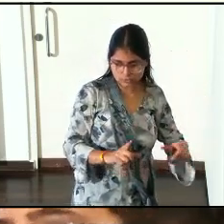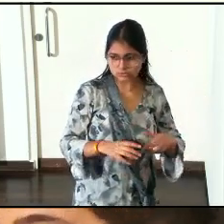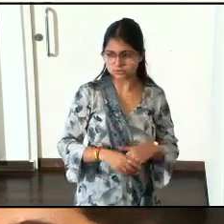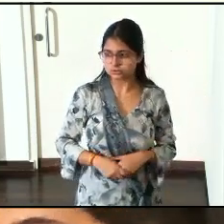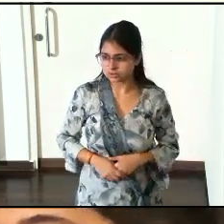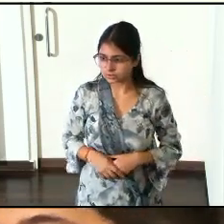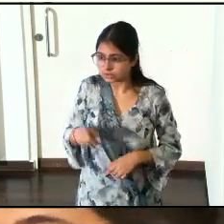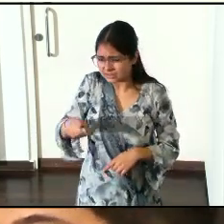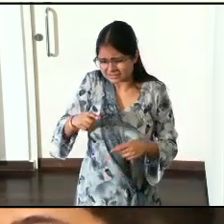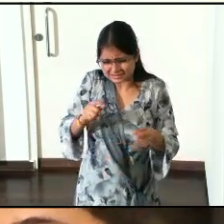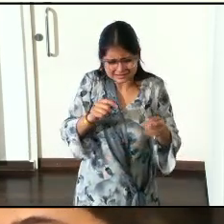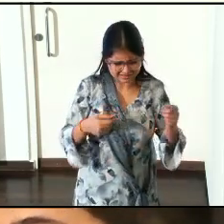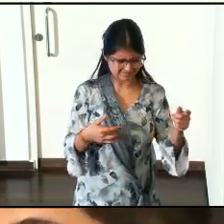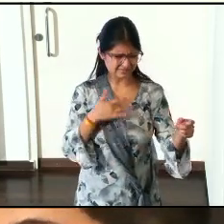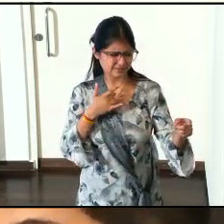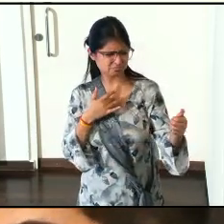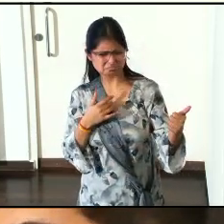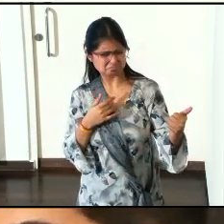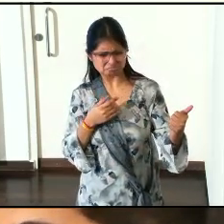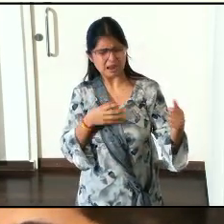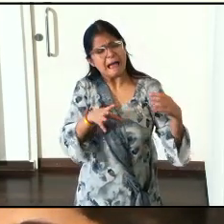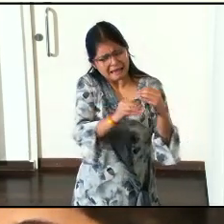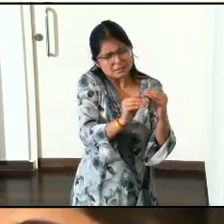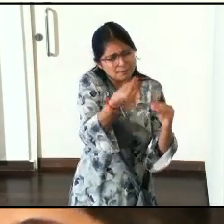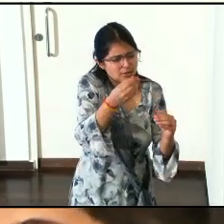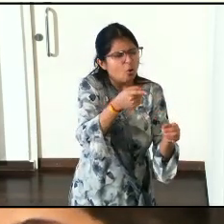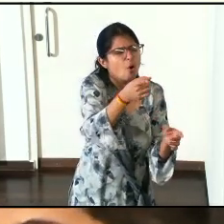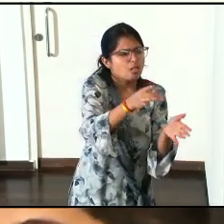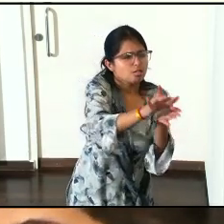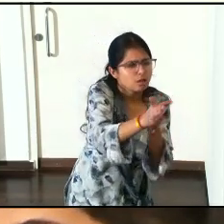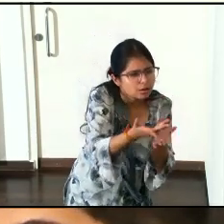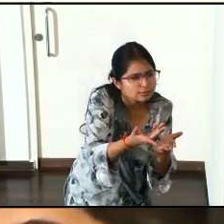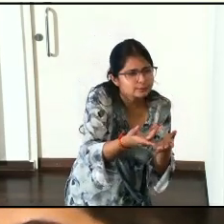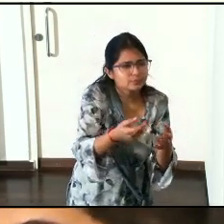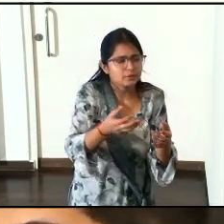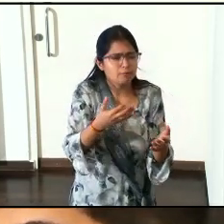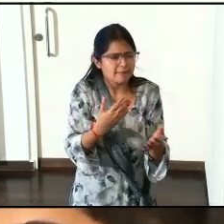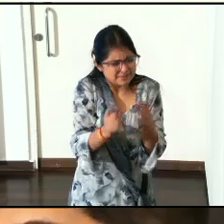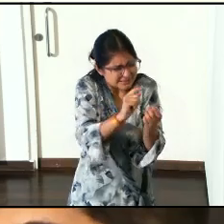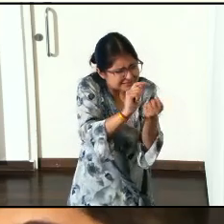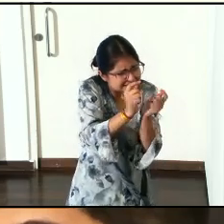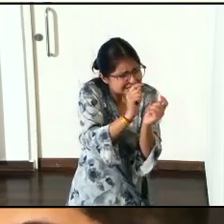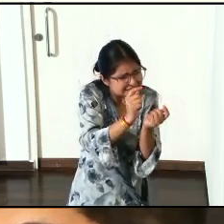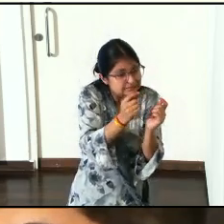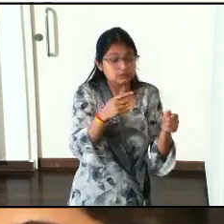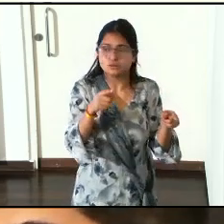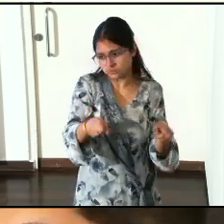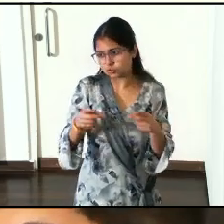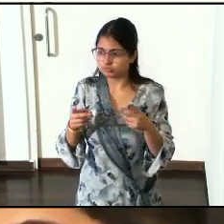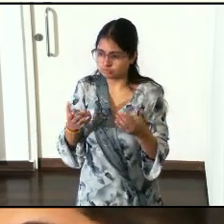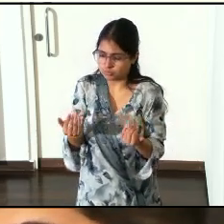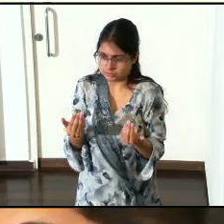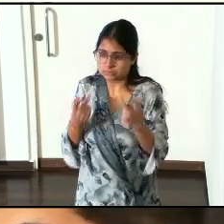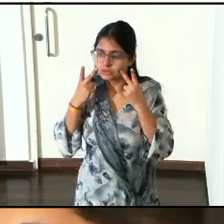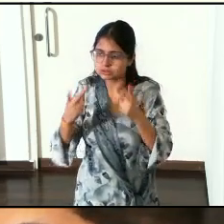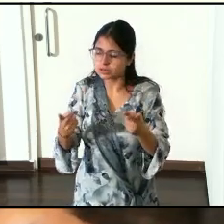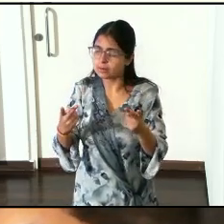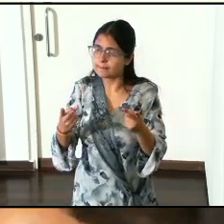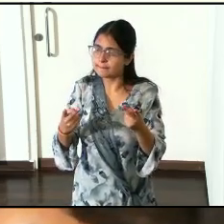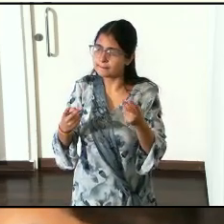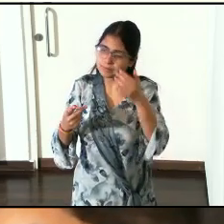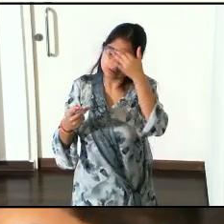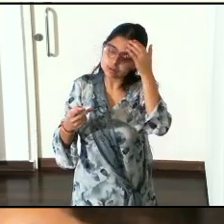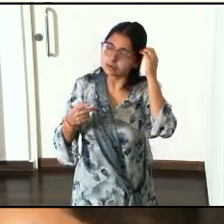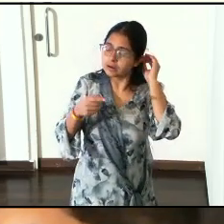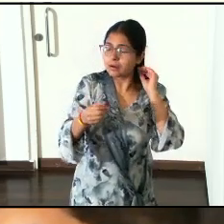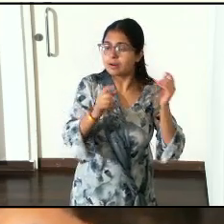you changed it, or you just scrapped it, or you modified it. You can see many of the also many of